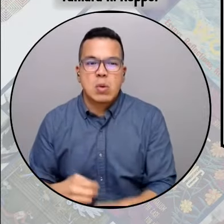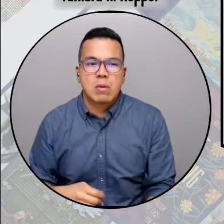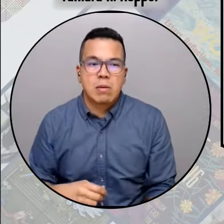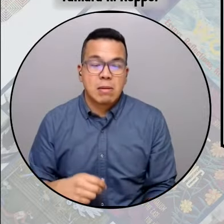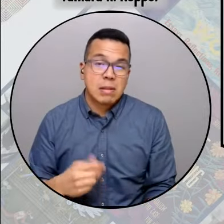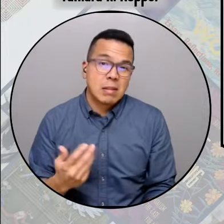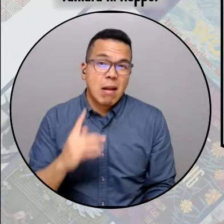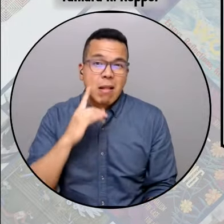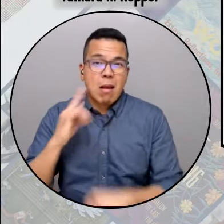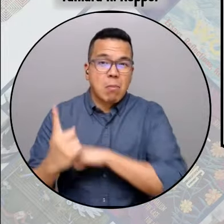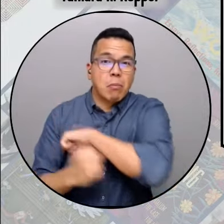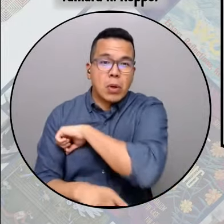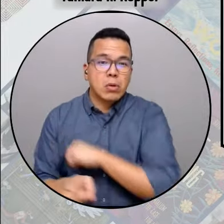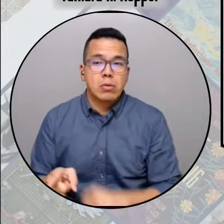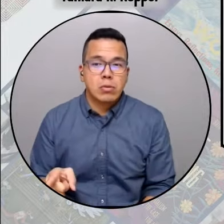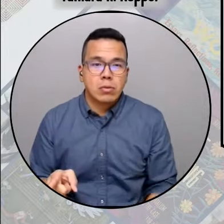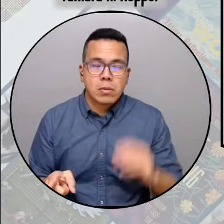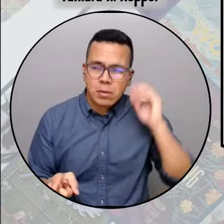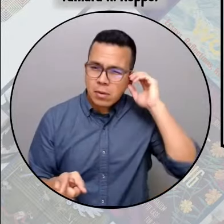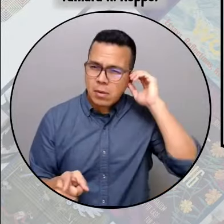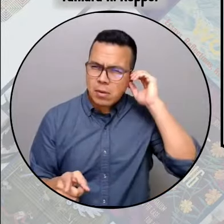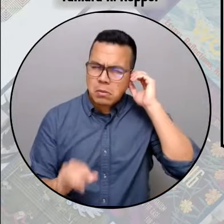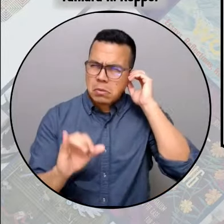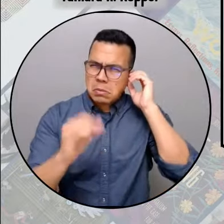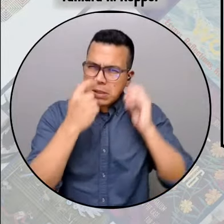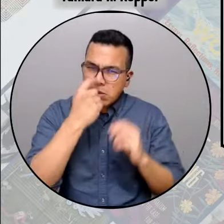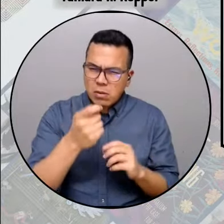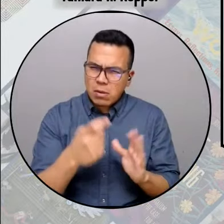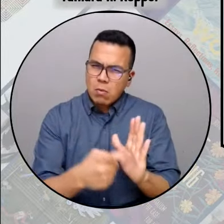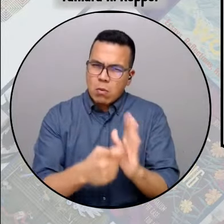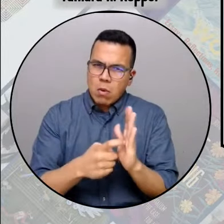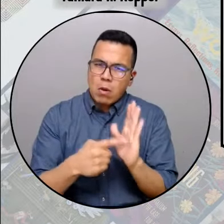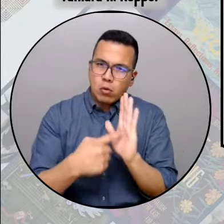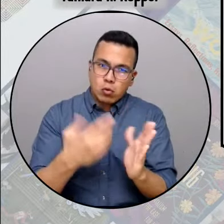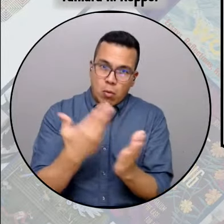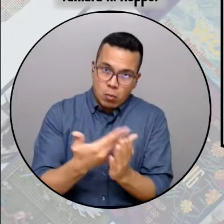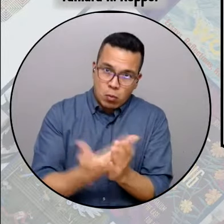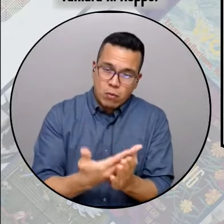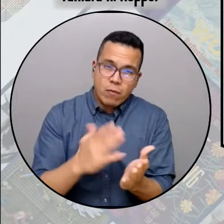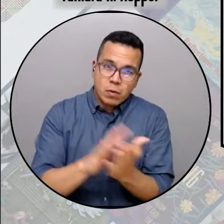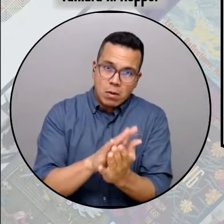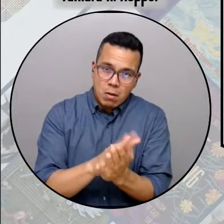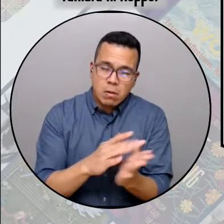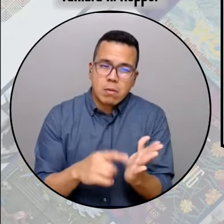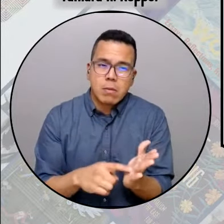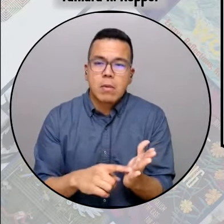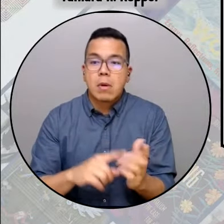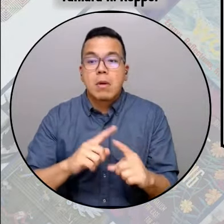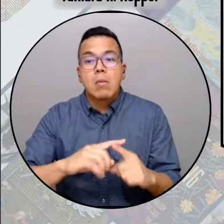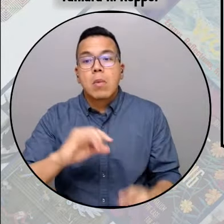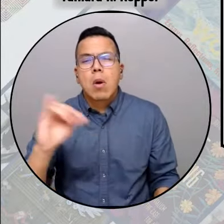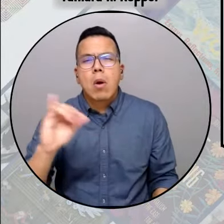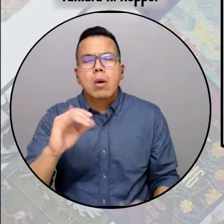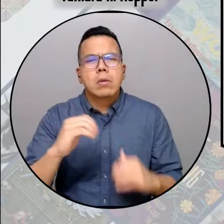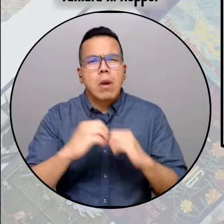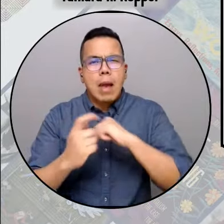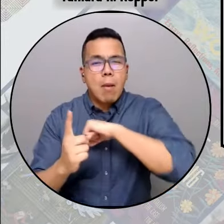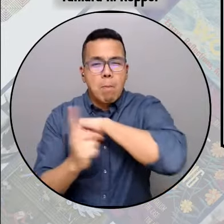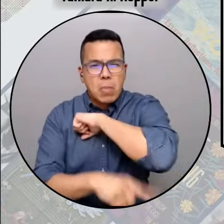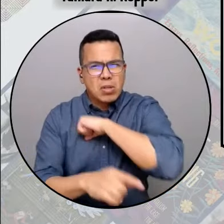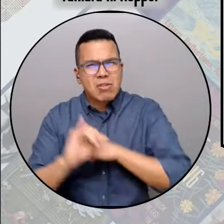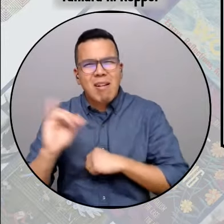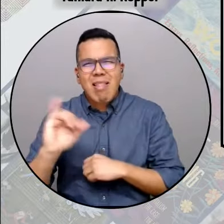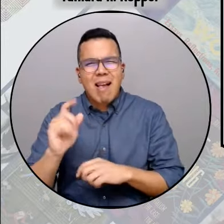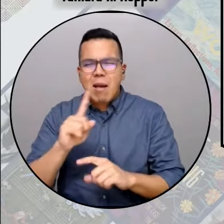of, you know, you're required to show documents, right? But also the way that you could be punished in a very punitive